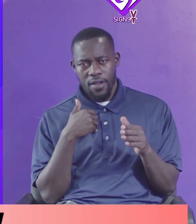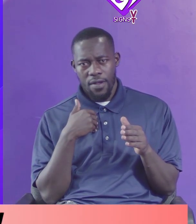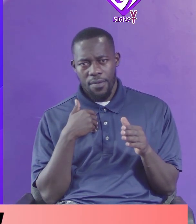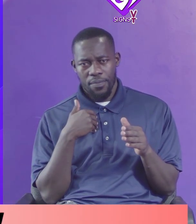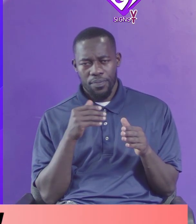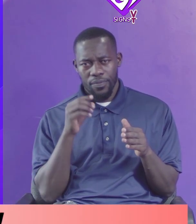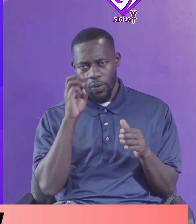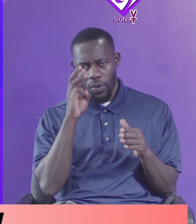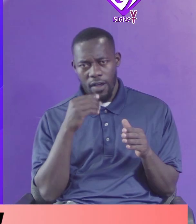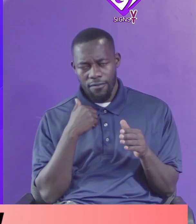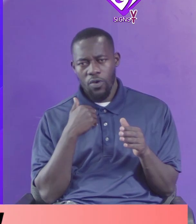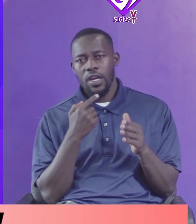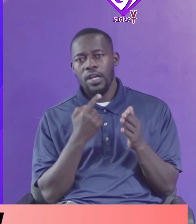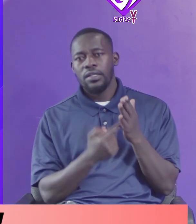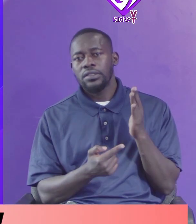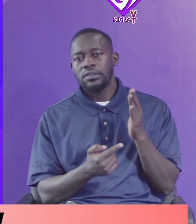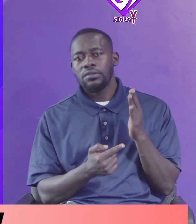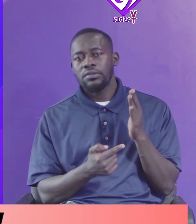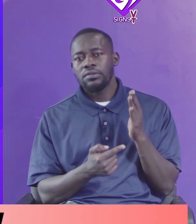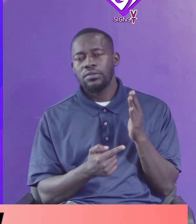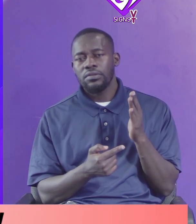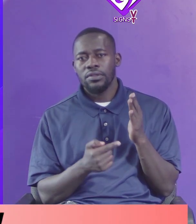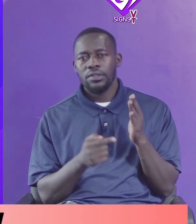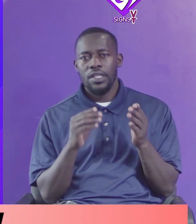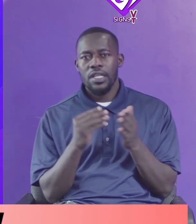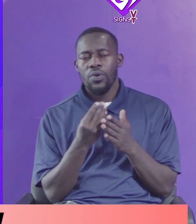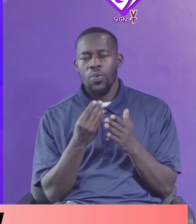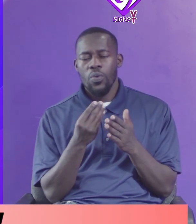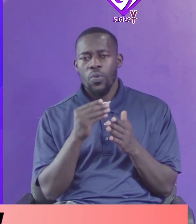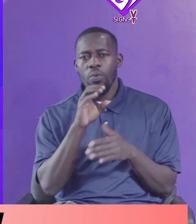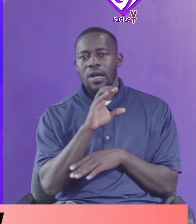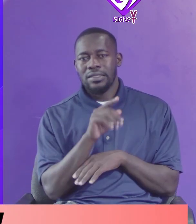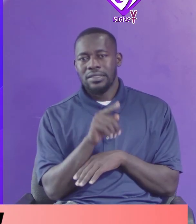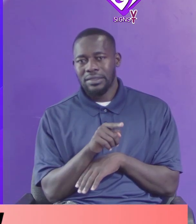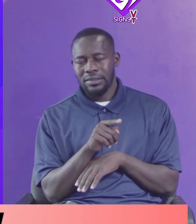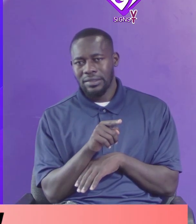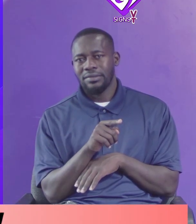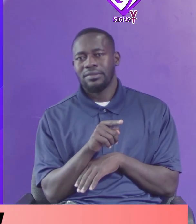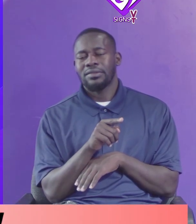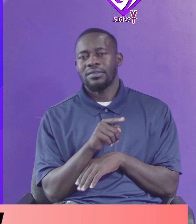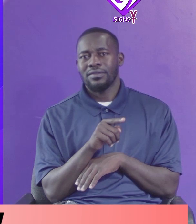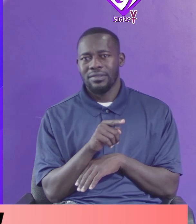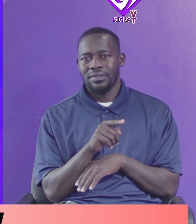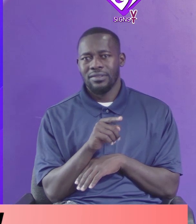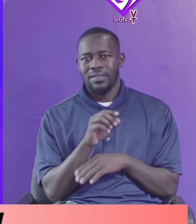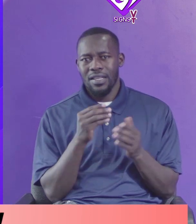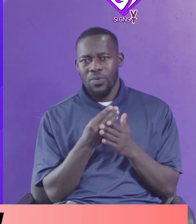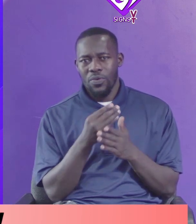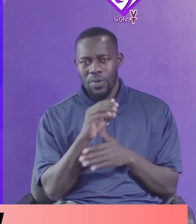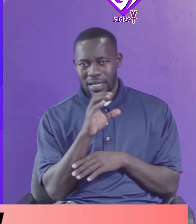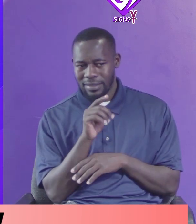terms of predictions, do you see this coming as a draw? I'm Newcastle with these billions of quality, billions of qualities,